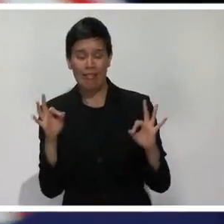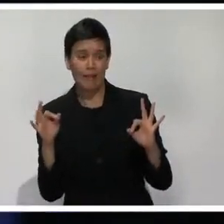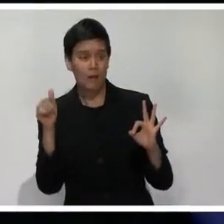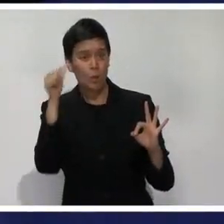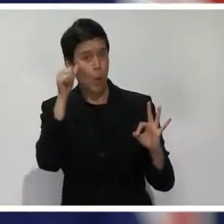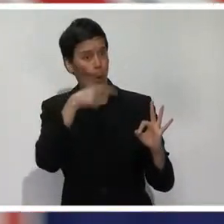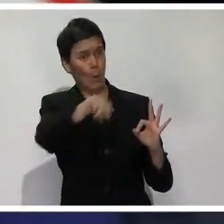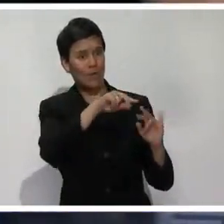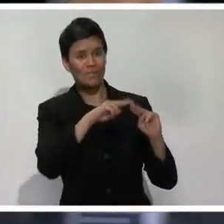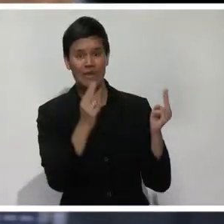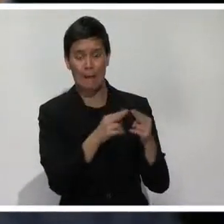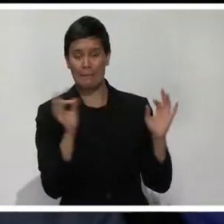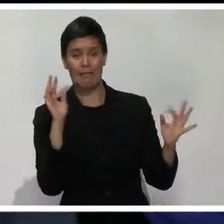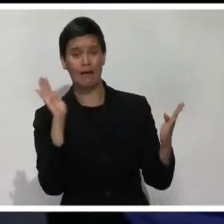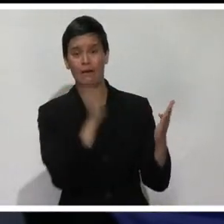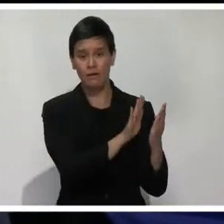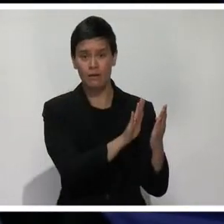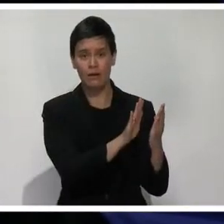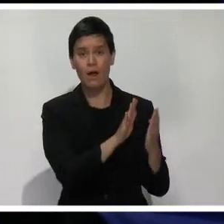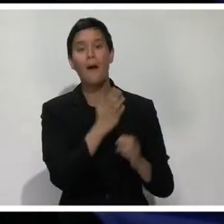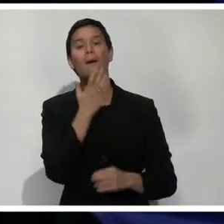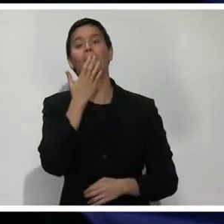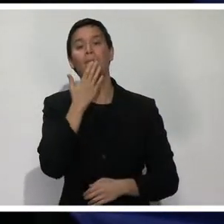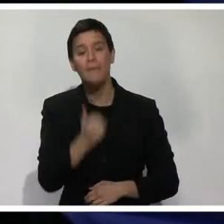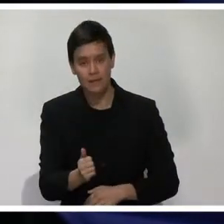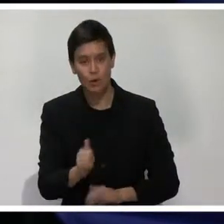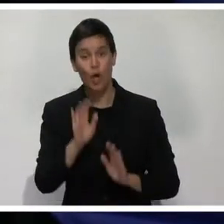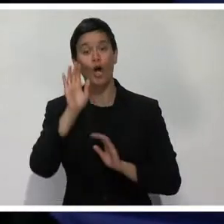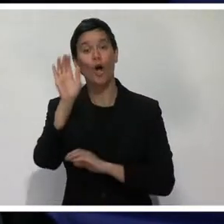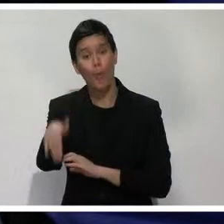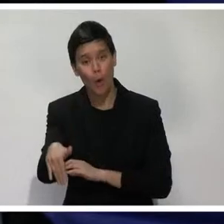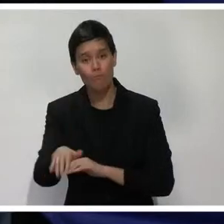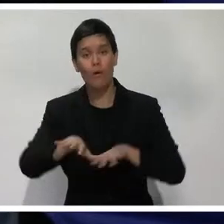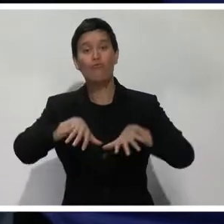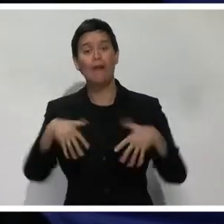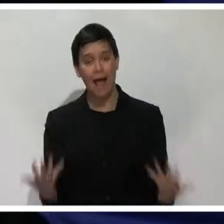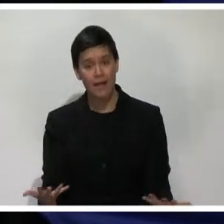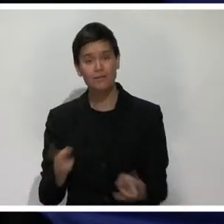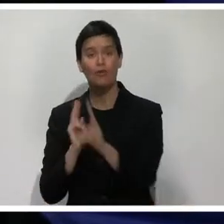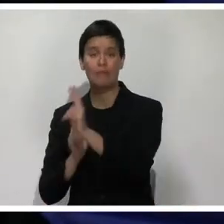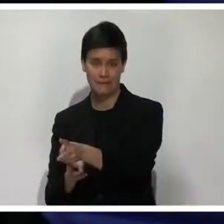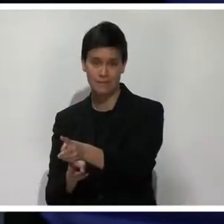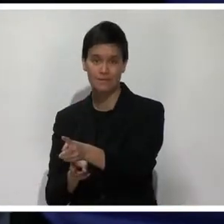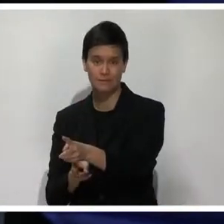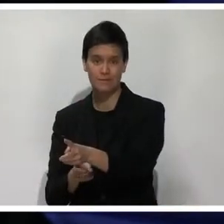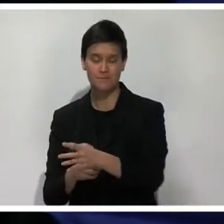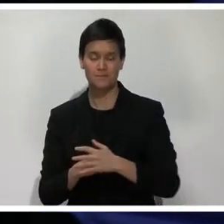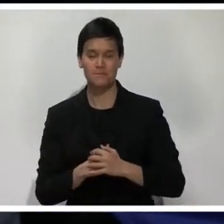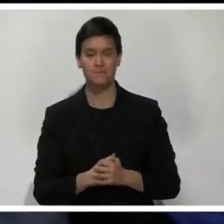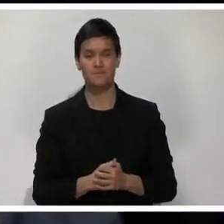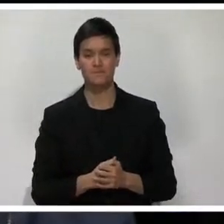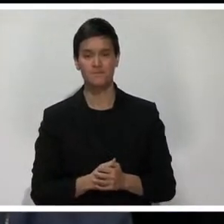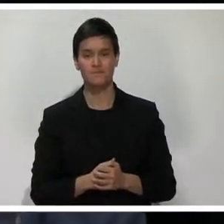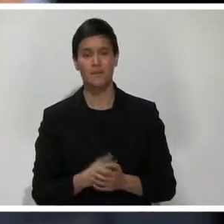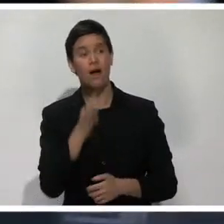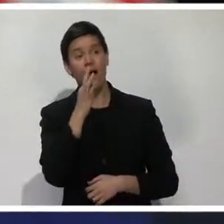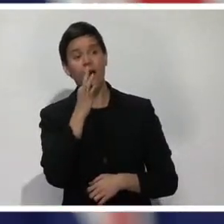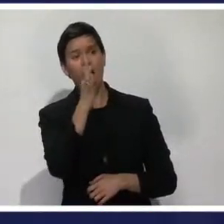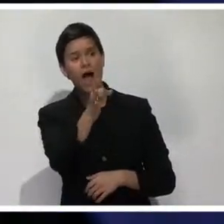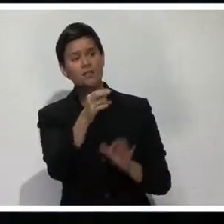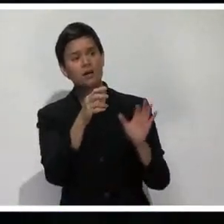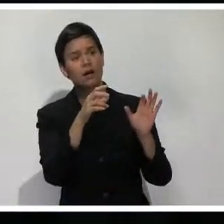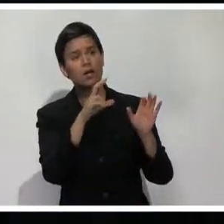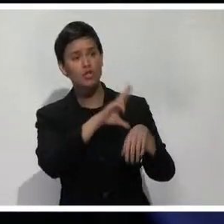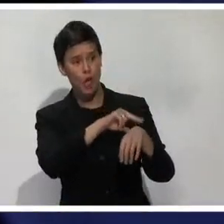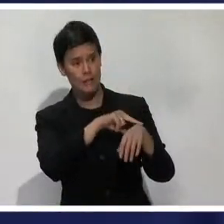that? That information there on hand. I'll take another question while I just see whether or not I brought that down with me. Joe. Dr.